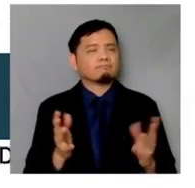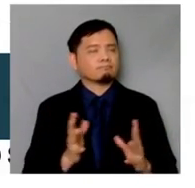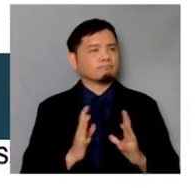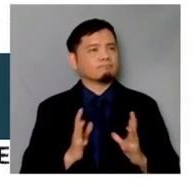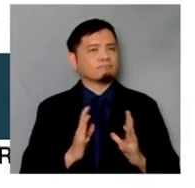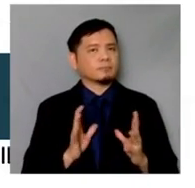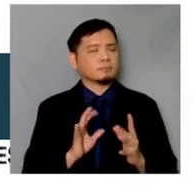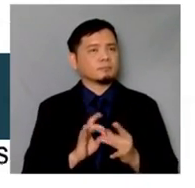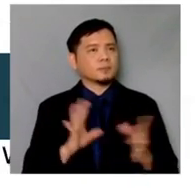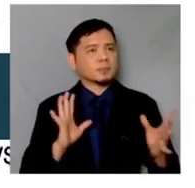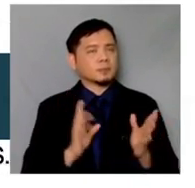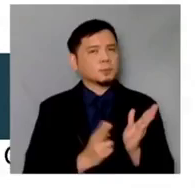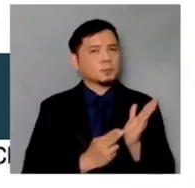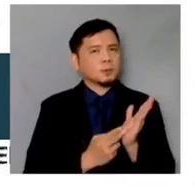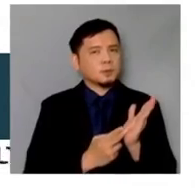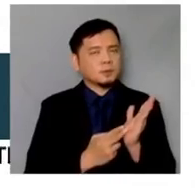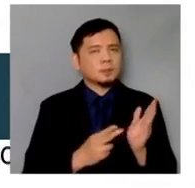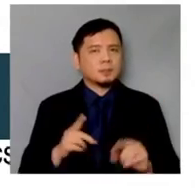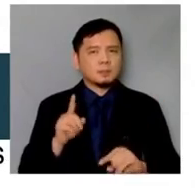himself having to